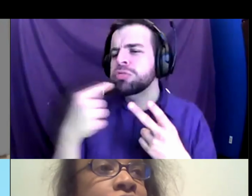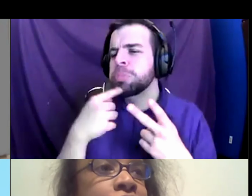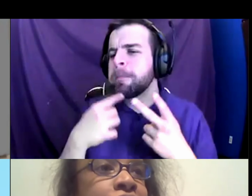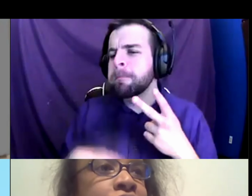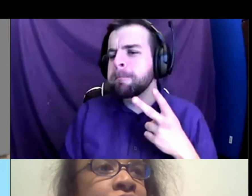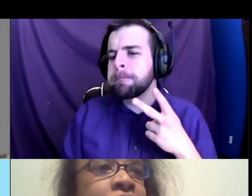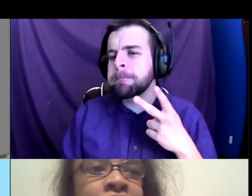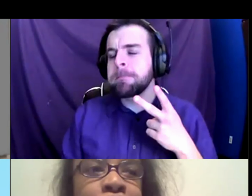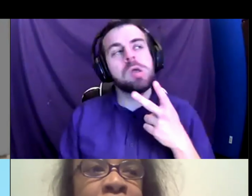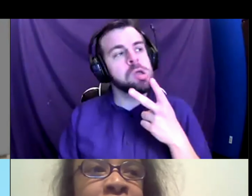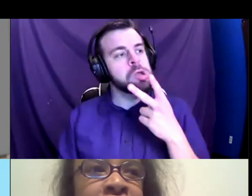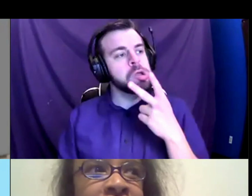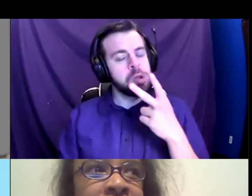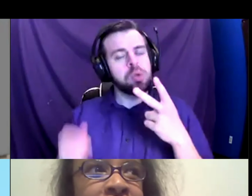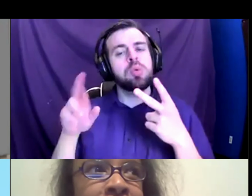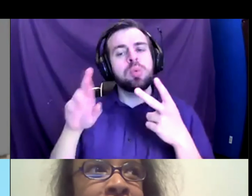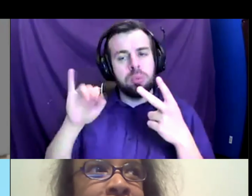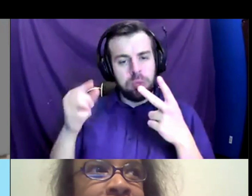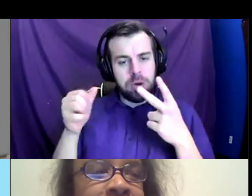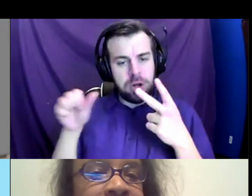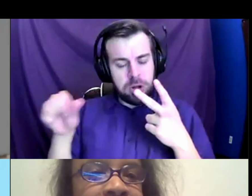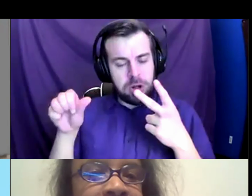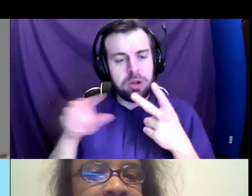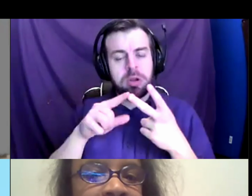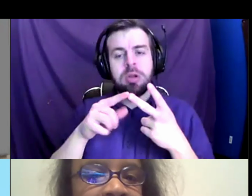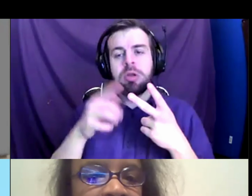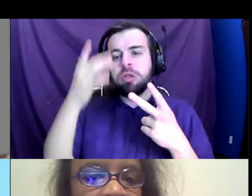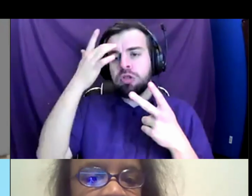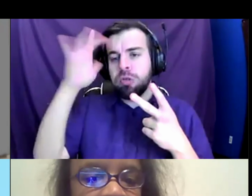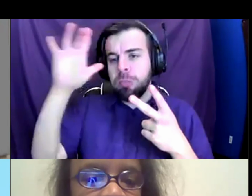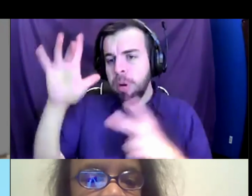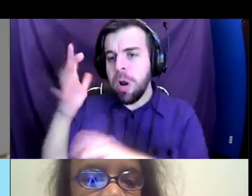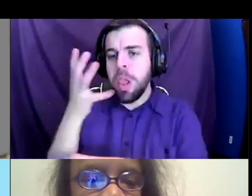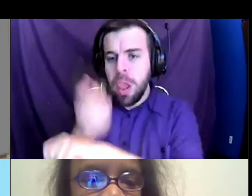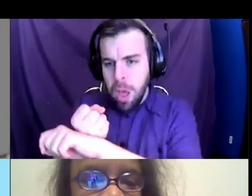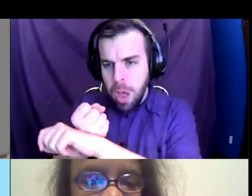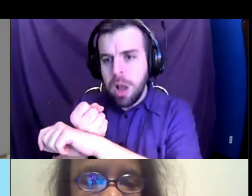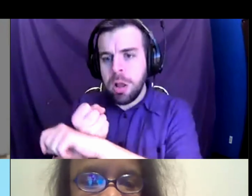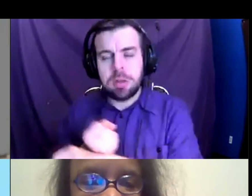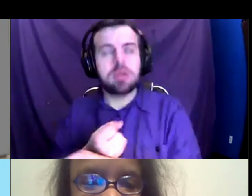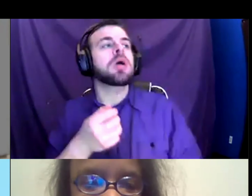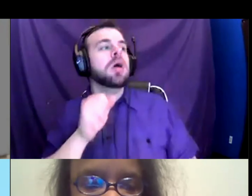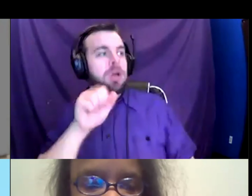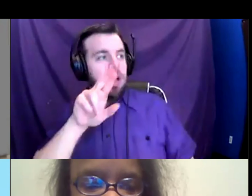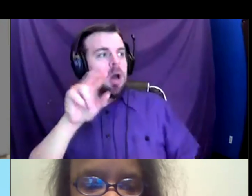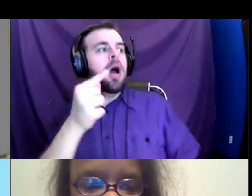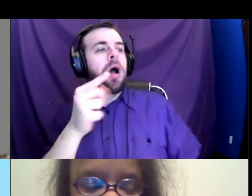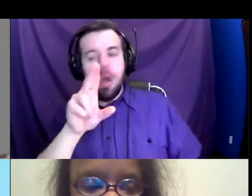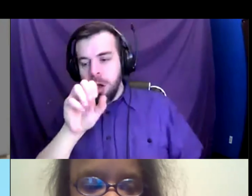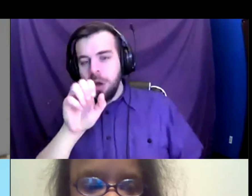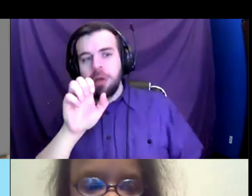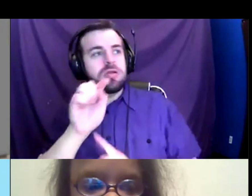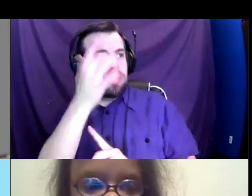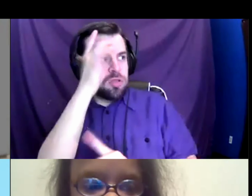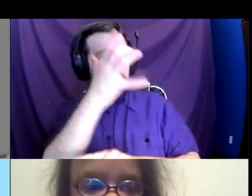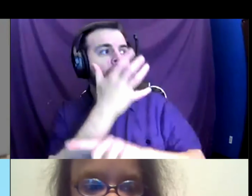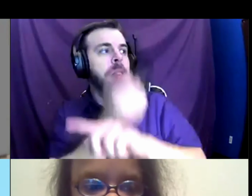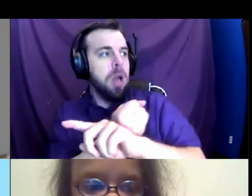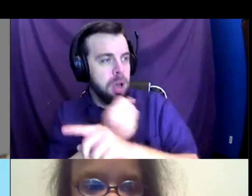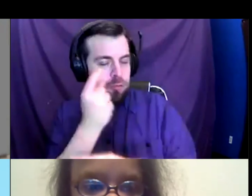The Ring doorbell, the smart lock. August smart lock, right? Yeah. Okay. I